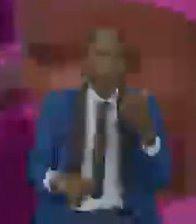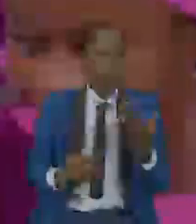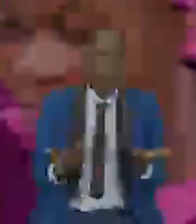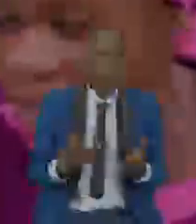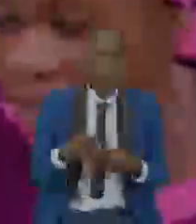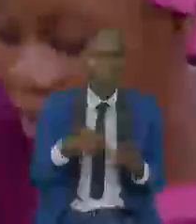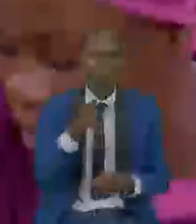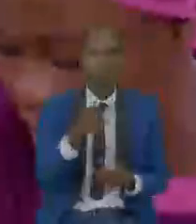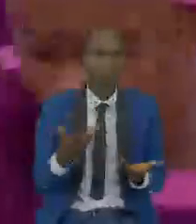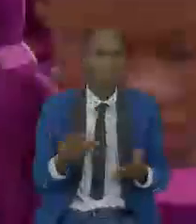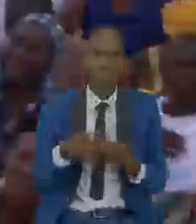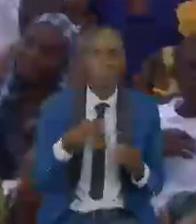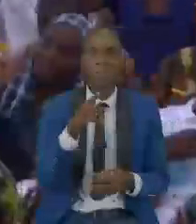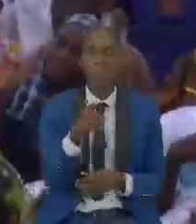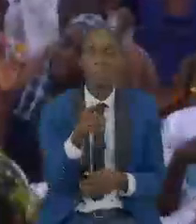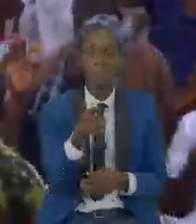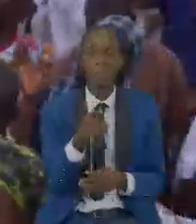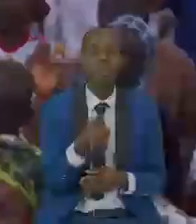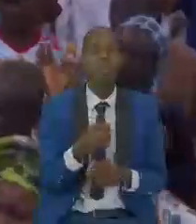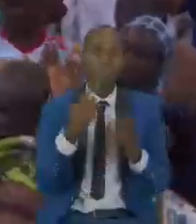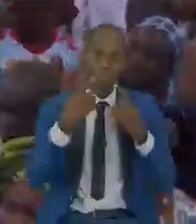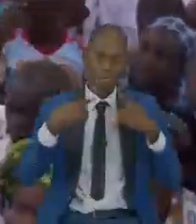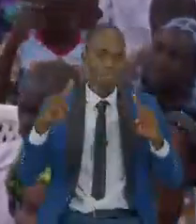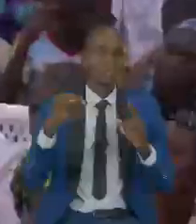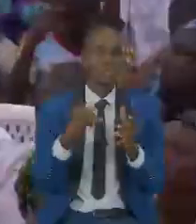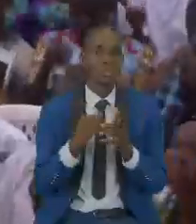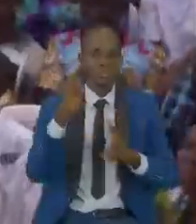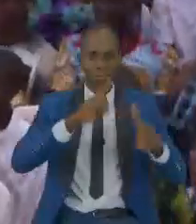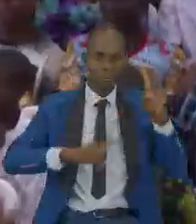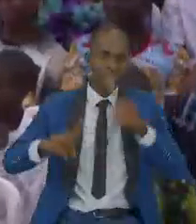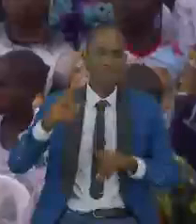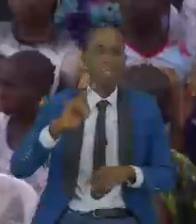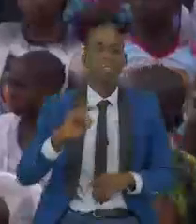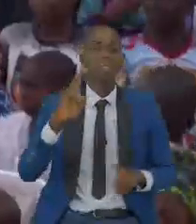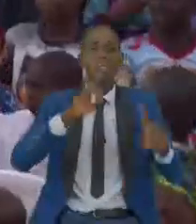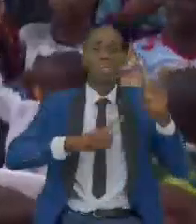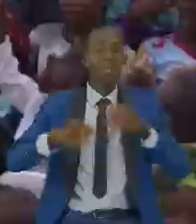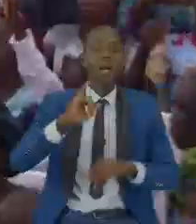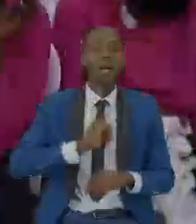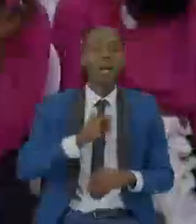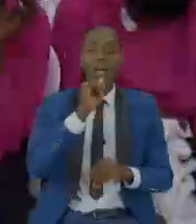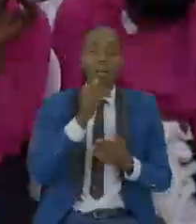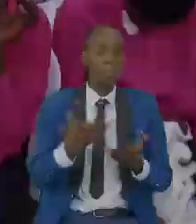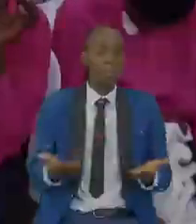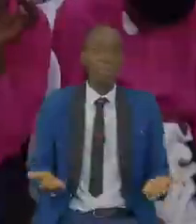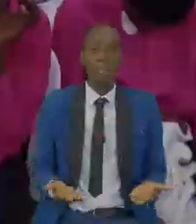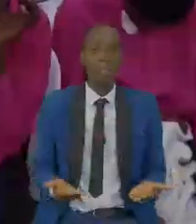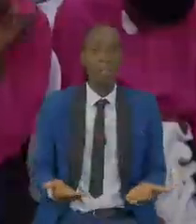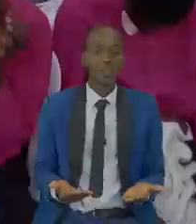about you? Declare that out aloud. I am here